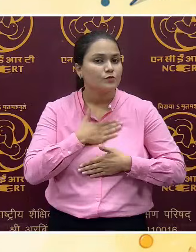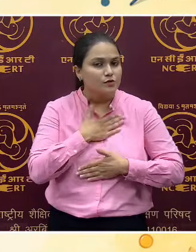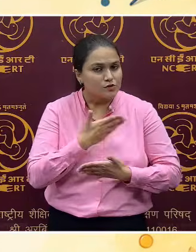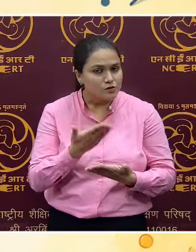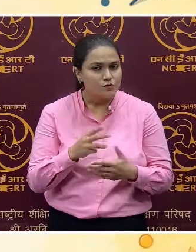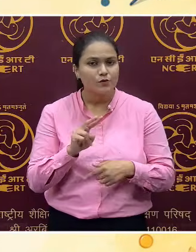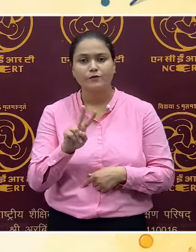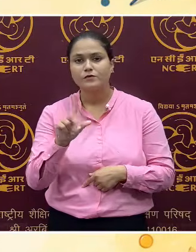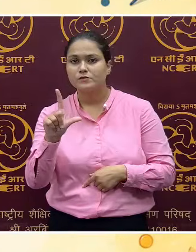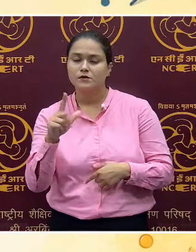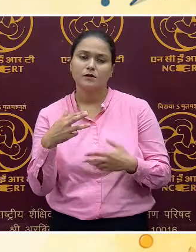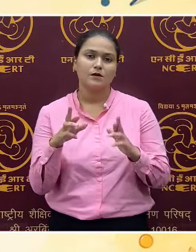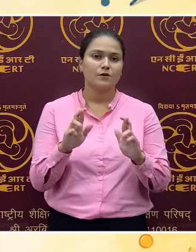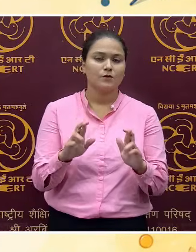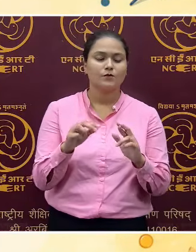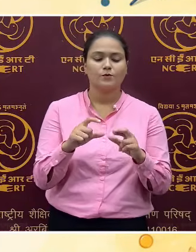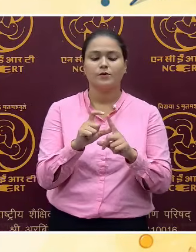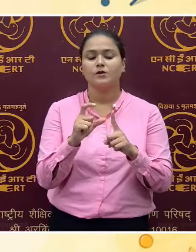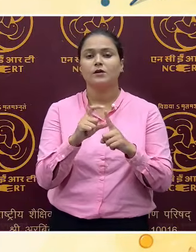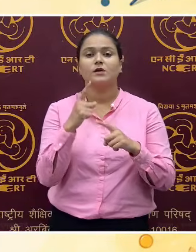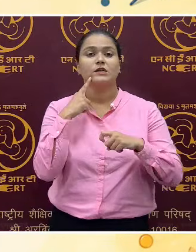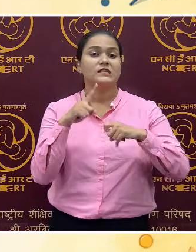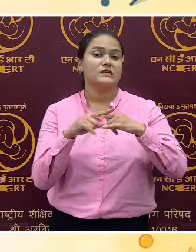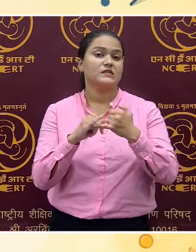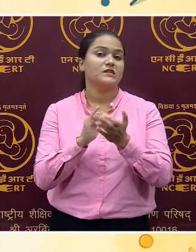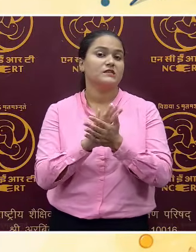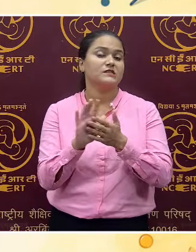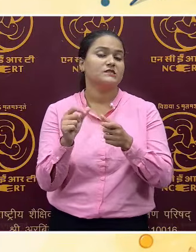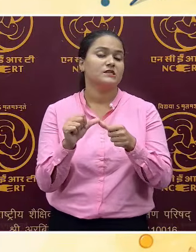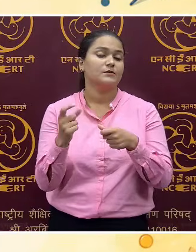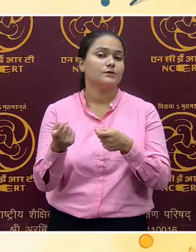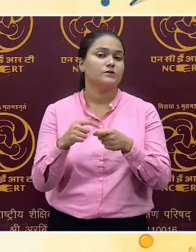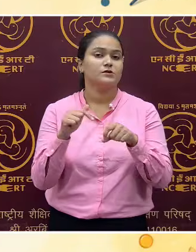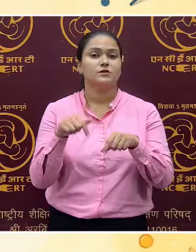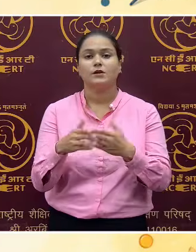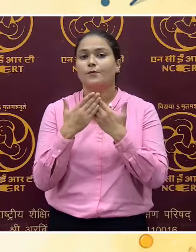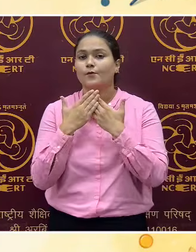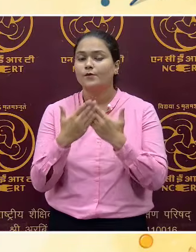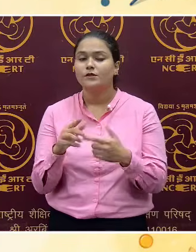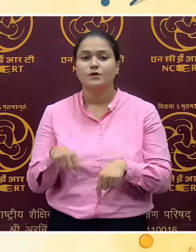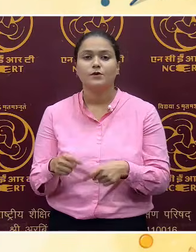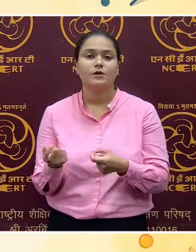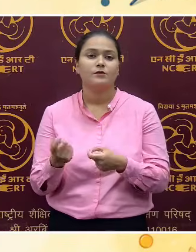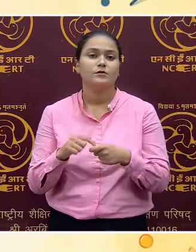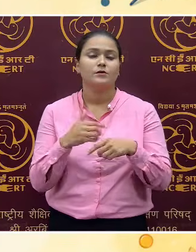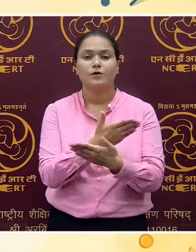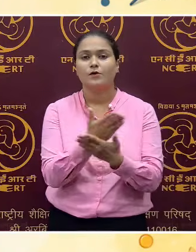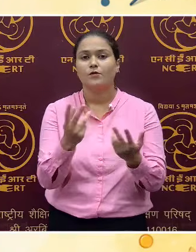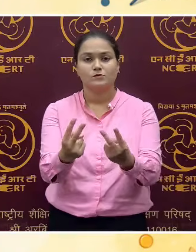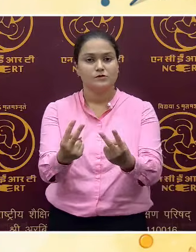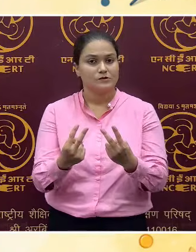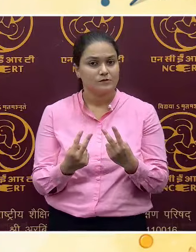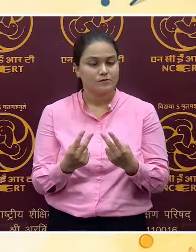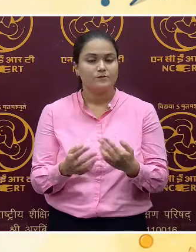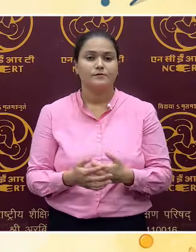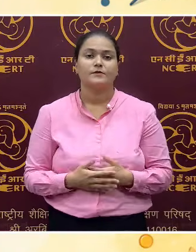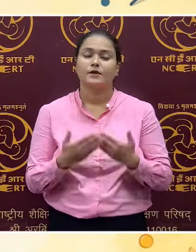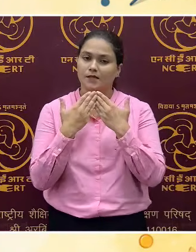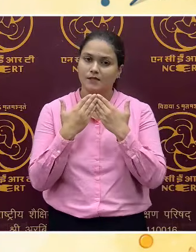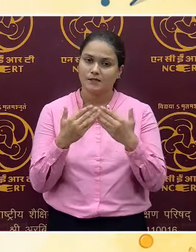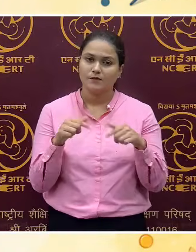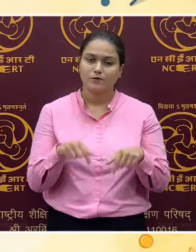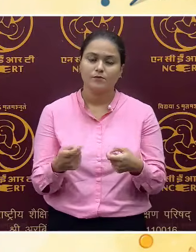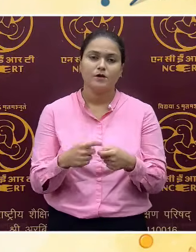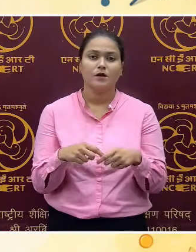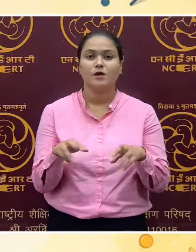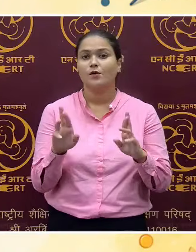for sure on the Diksha platform. Thank you so much, sir, for being with us today. Thank you so much. Thank you to all the viewers as well for being with us. I